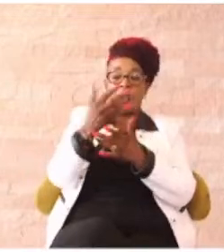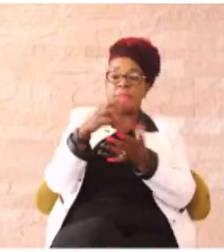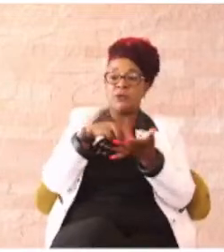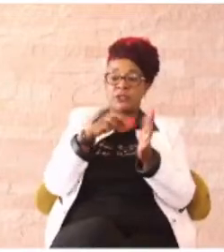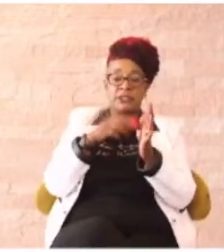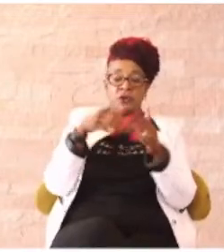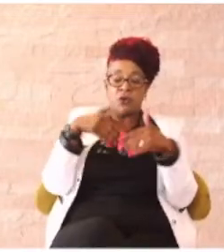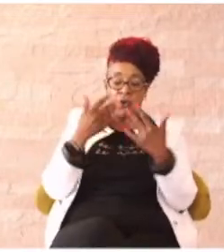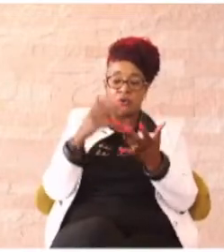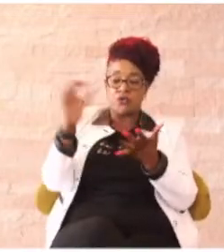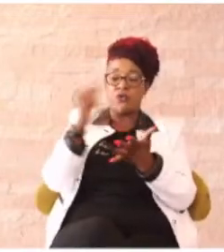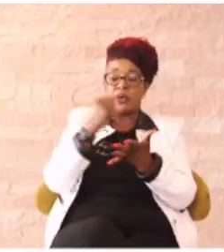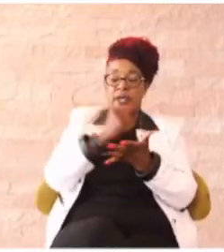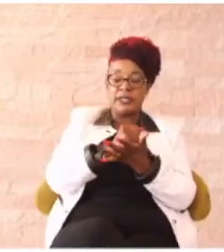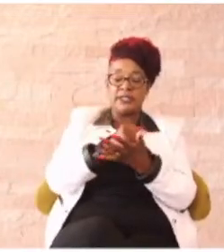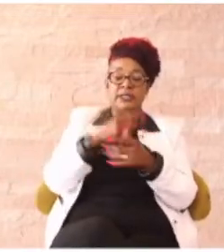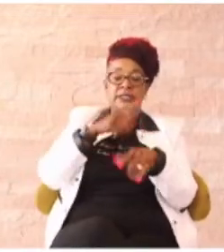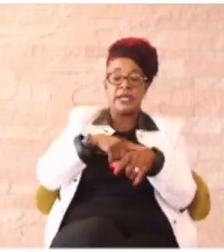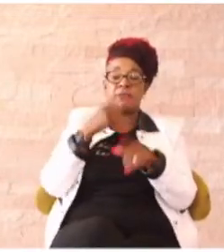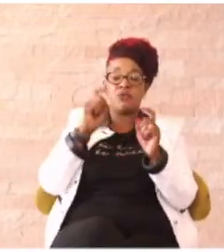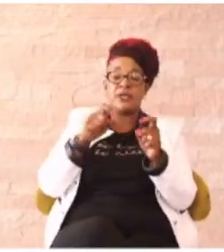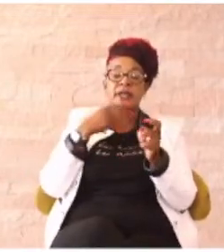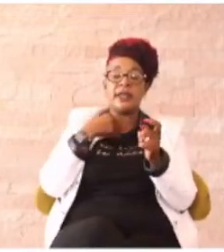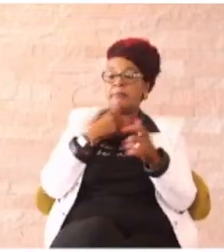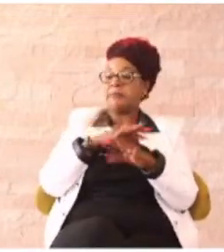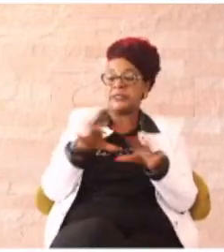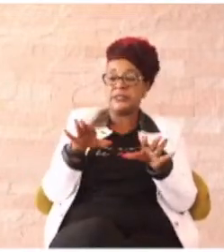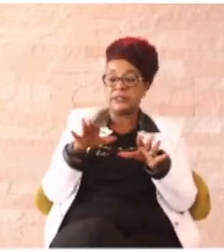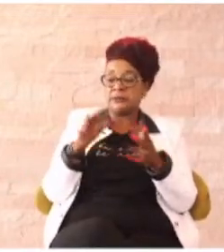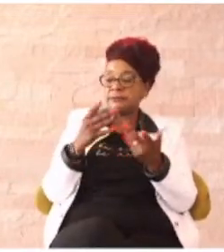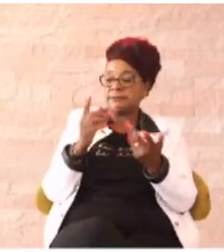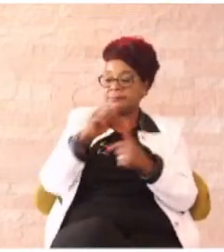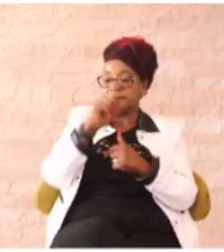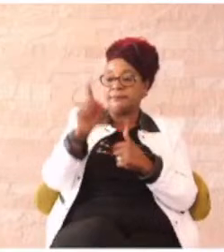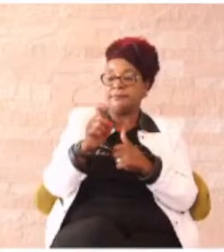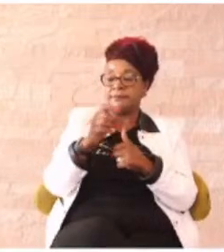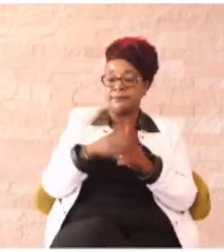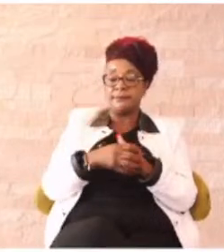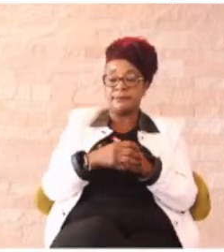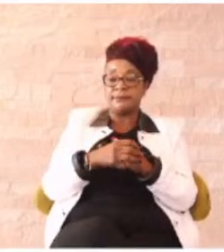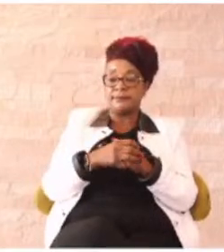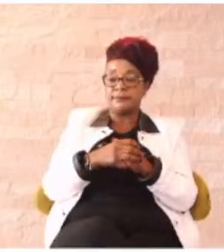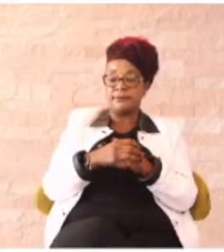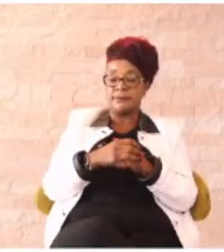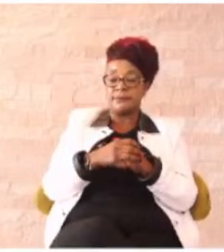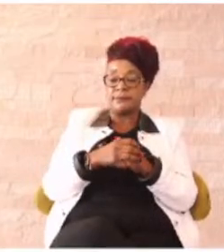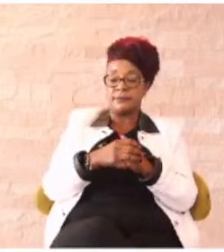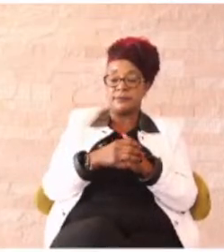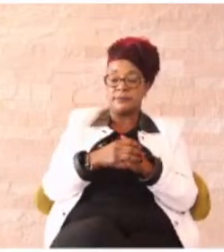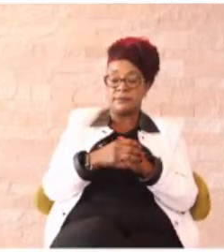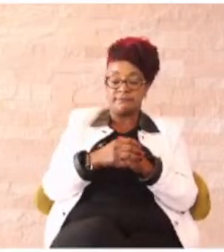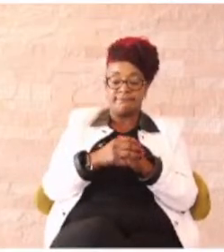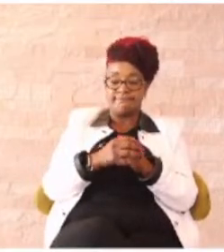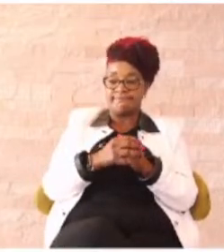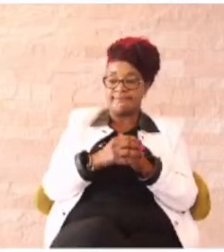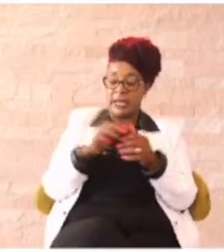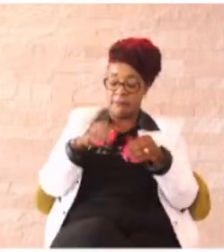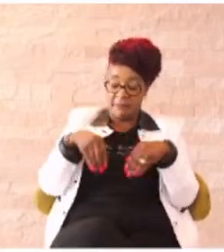frequently, or it's just that when you want them, you call them for a meeting and give your